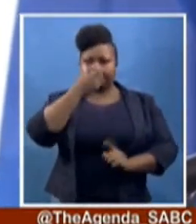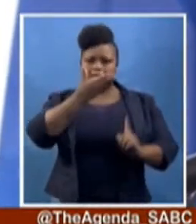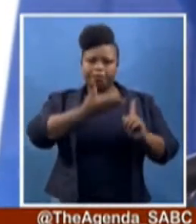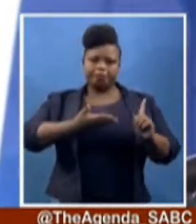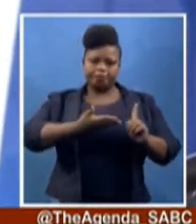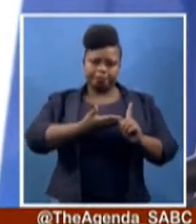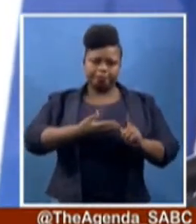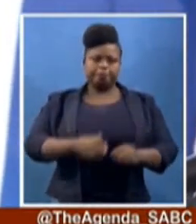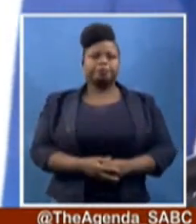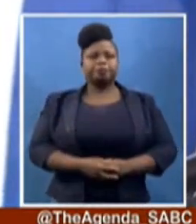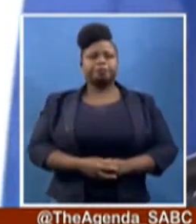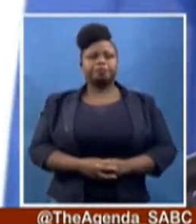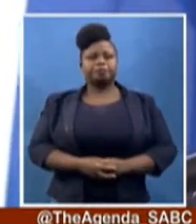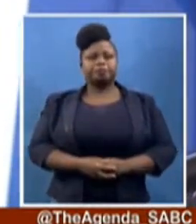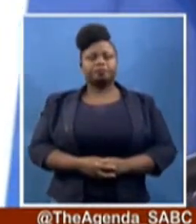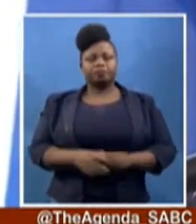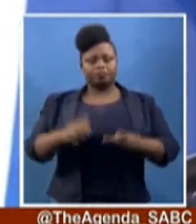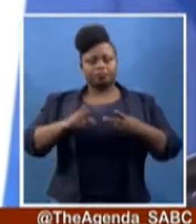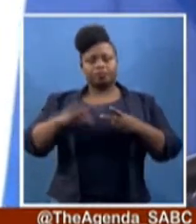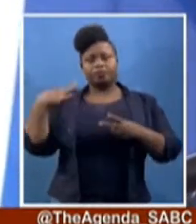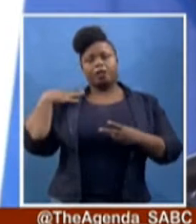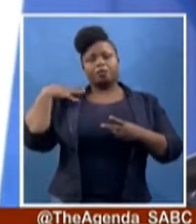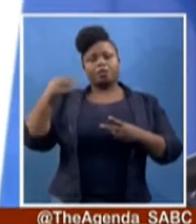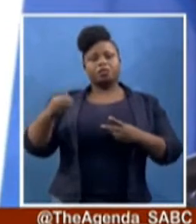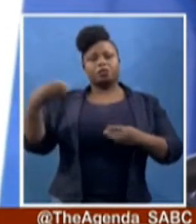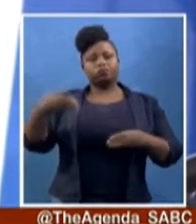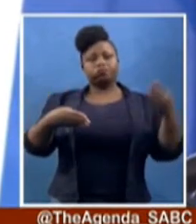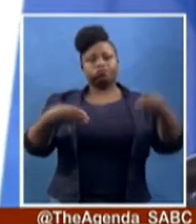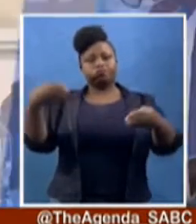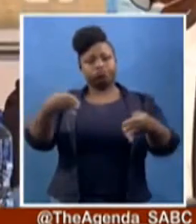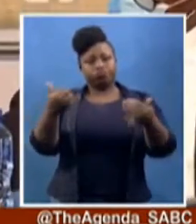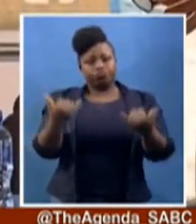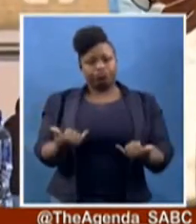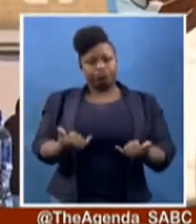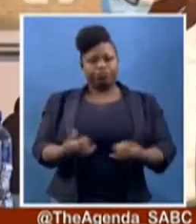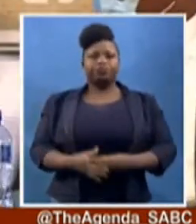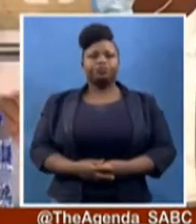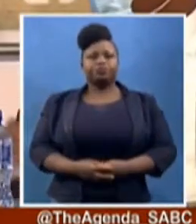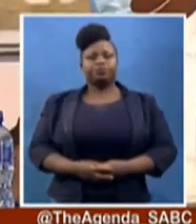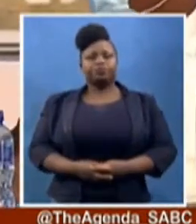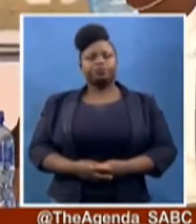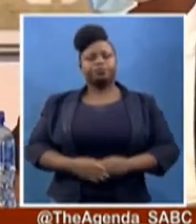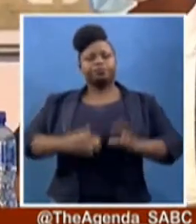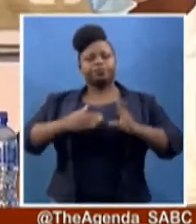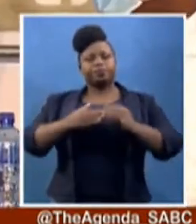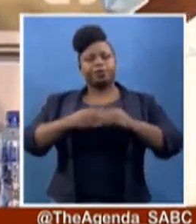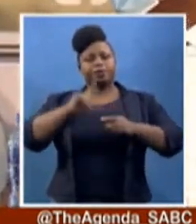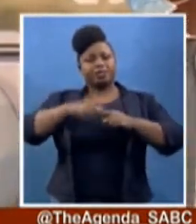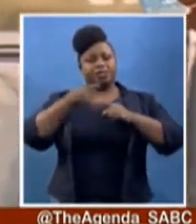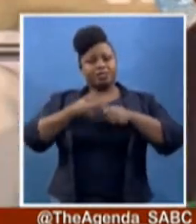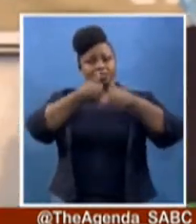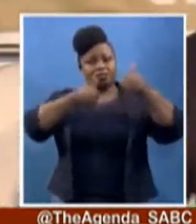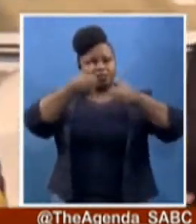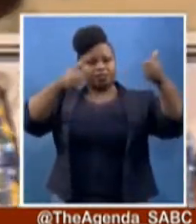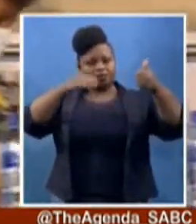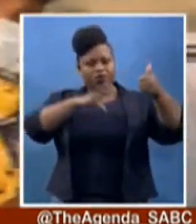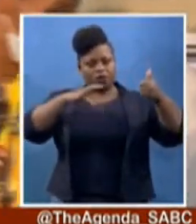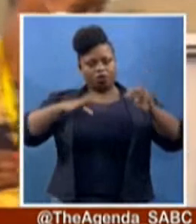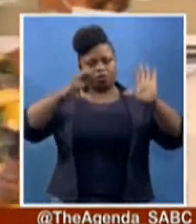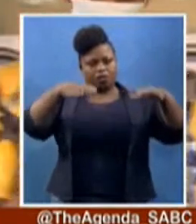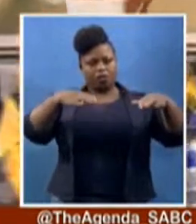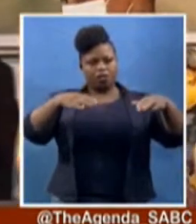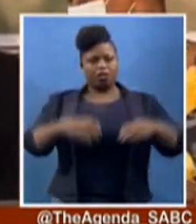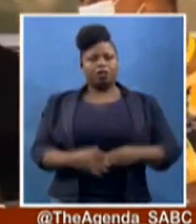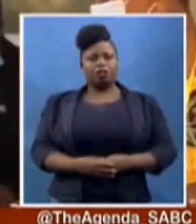Ministers present, members of the Executive Council, Marena Aruna Atem